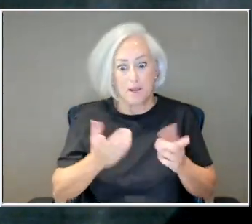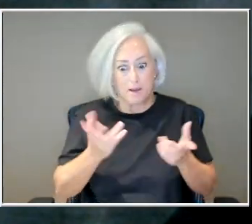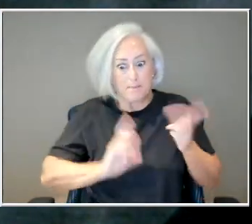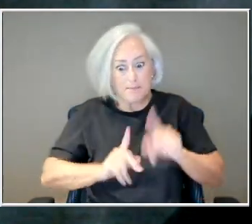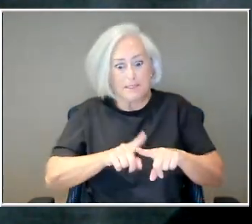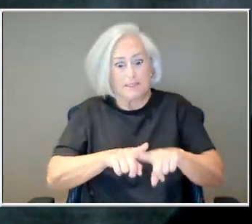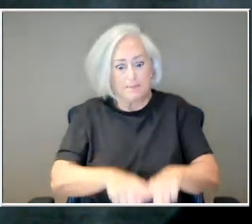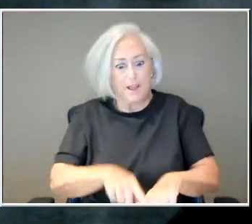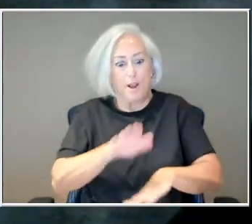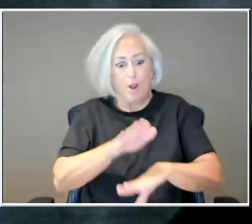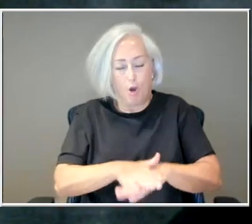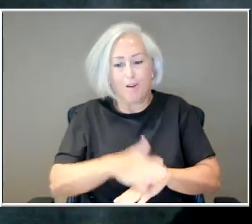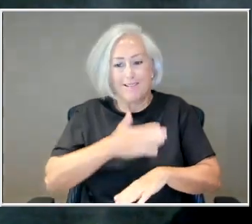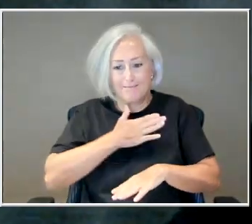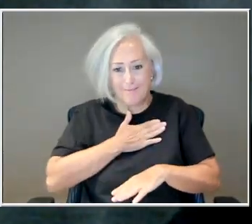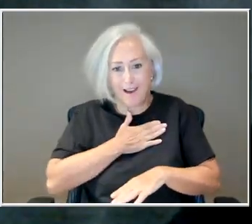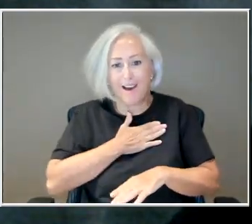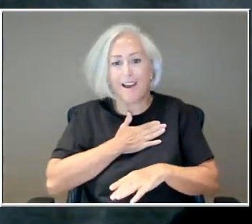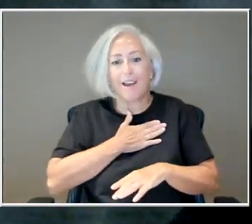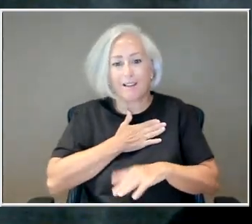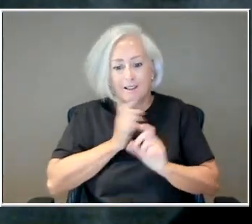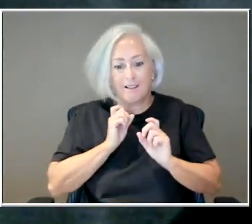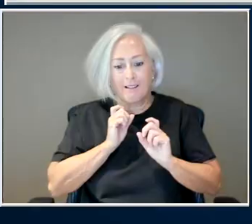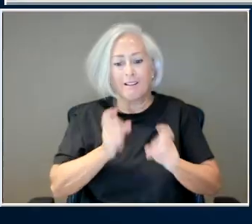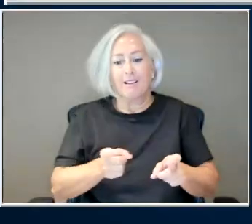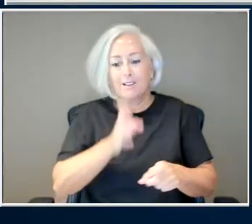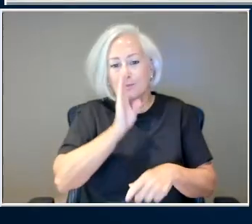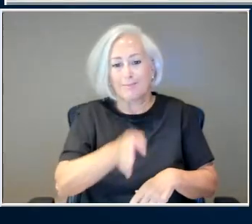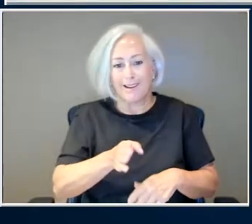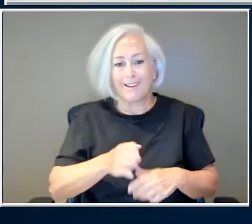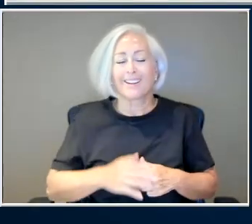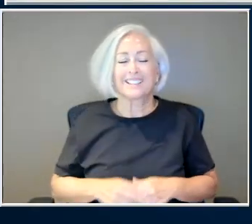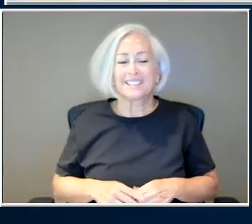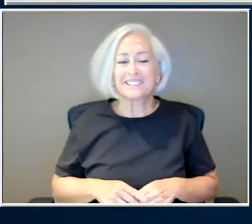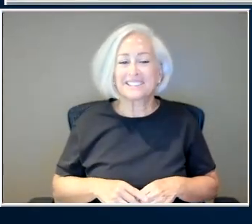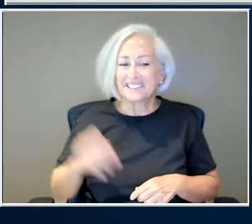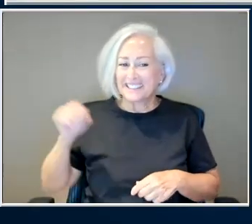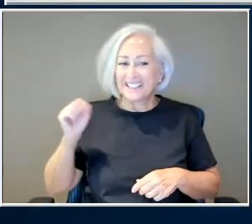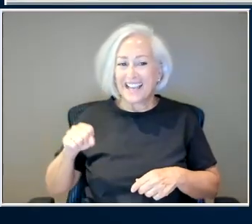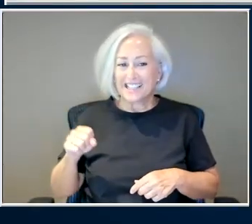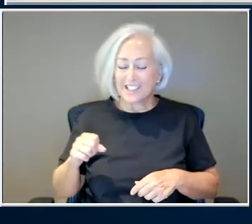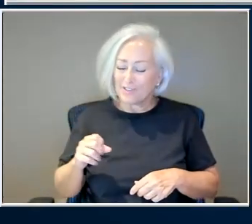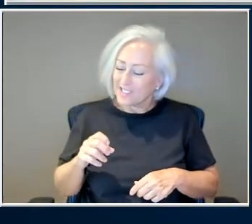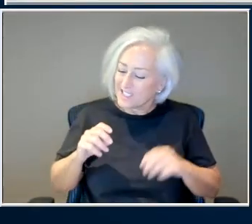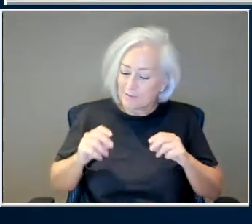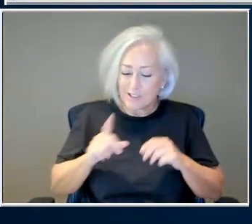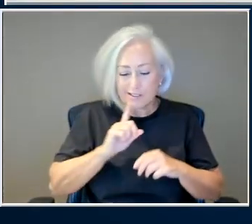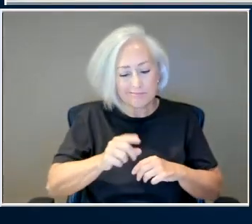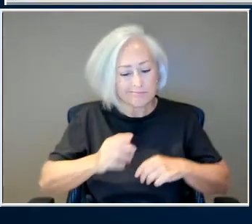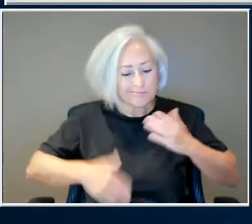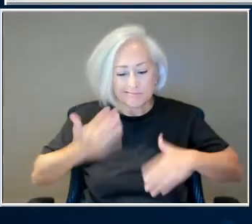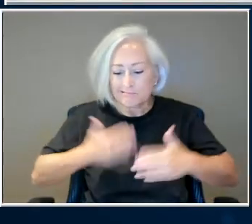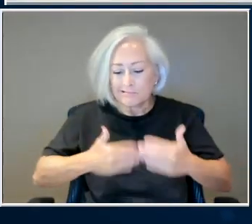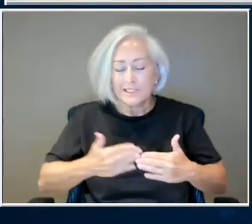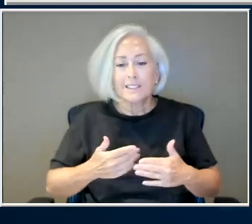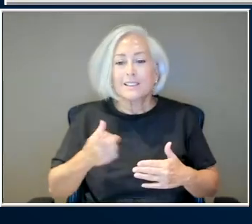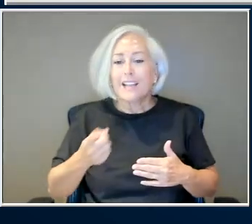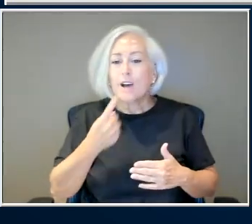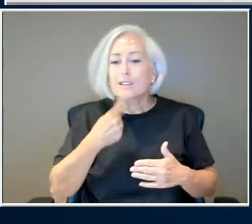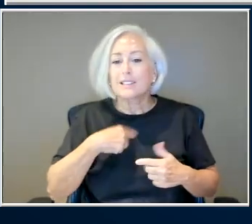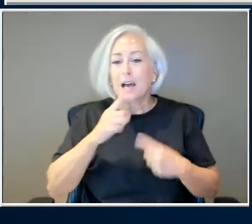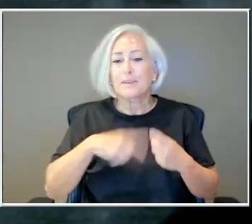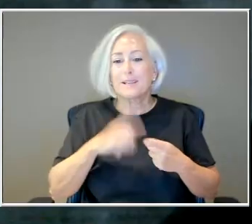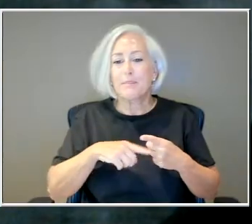didn't have motivation before, I have motivation now. Right. You had to kick that into high gear. Tell us about the broken refrigerator.